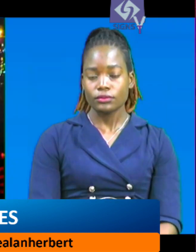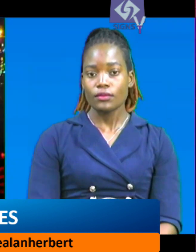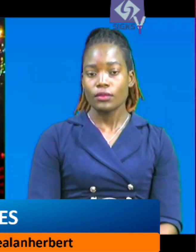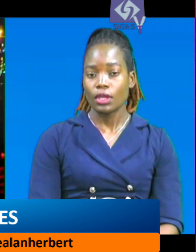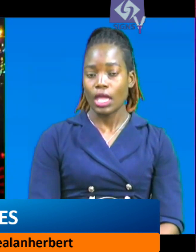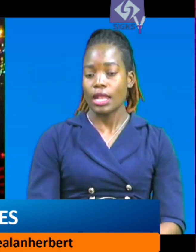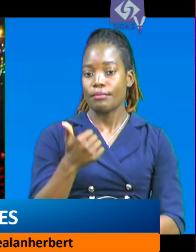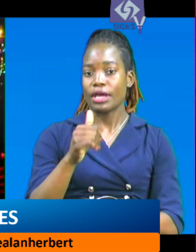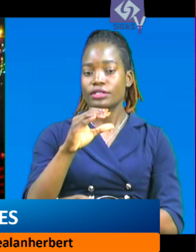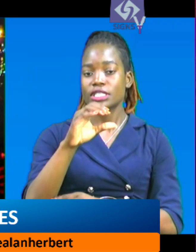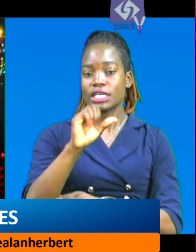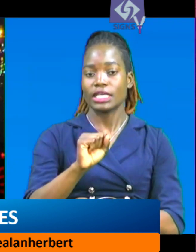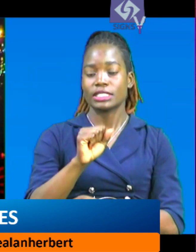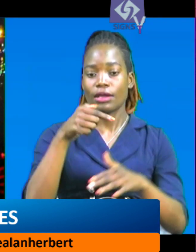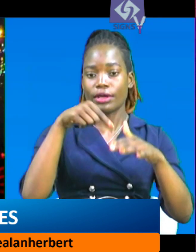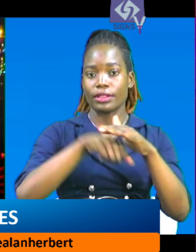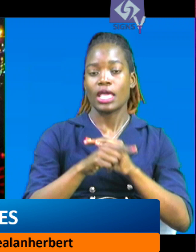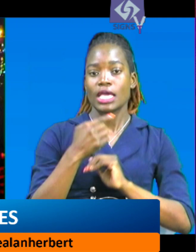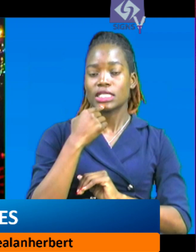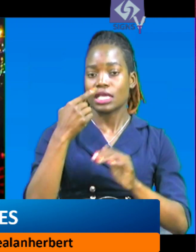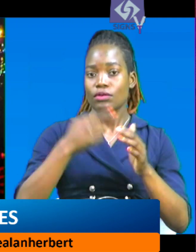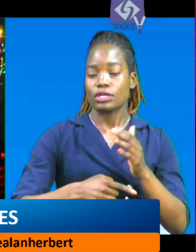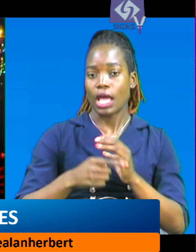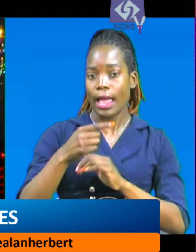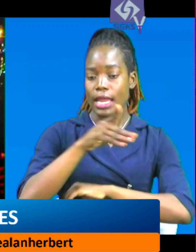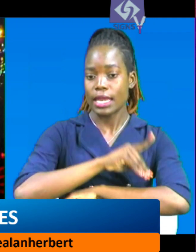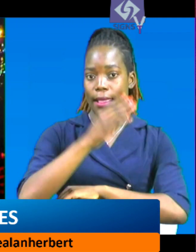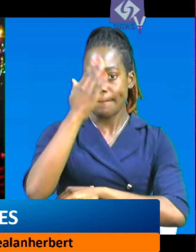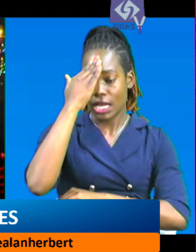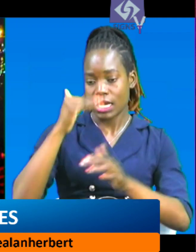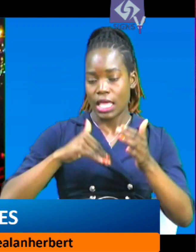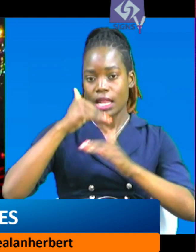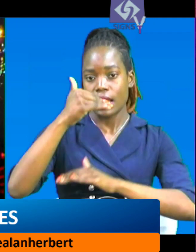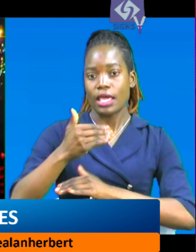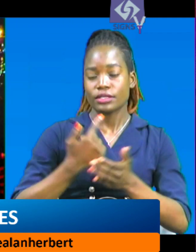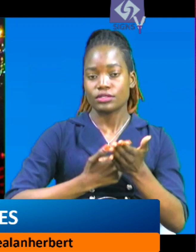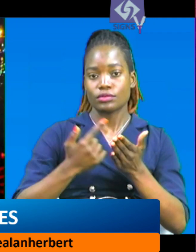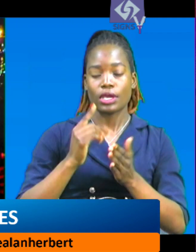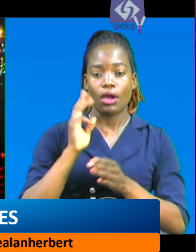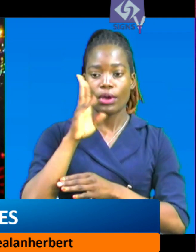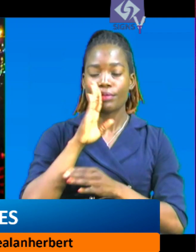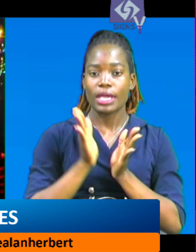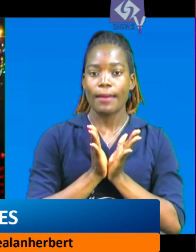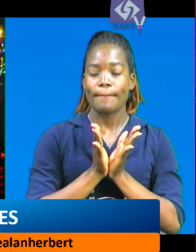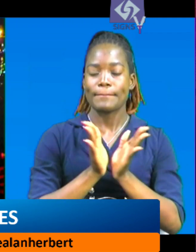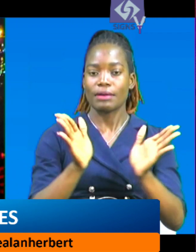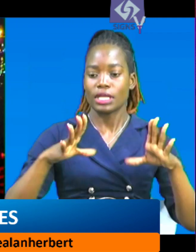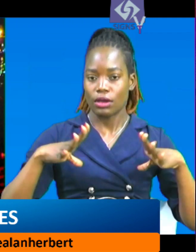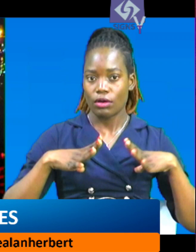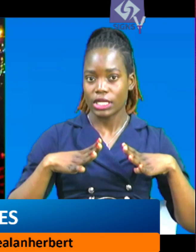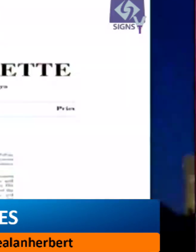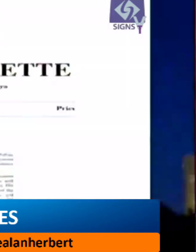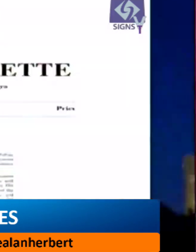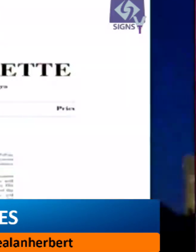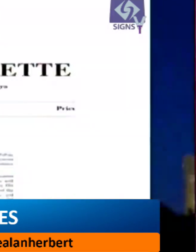With the Cabinet Secretary, he has mentioned that Monday next week will be a public holiday. Here's